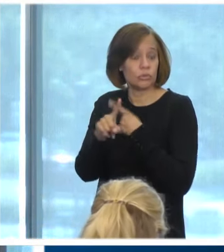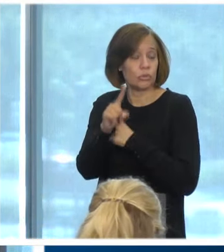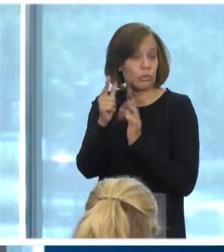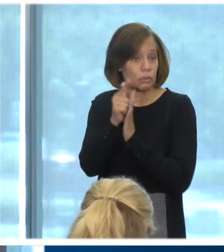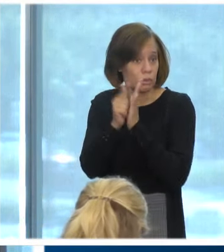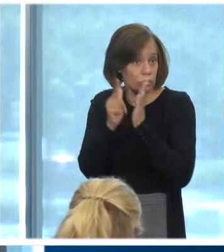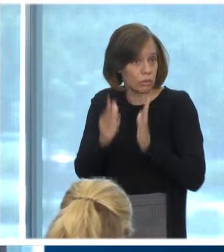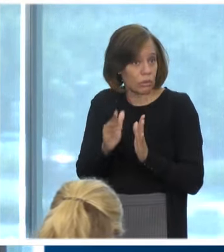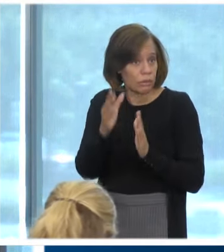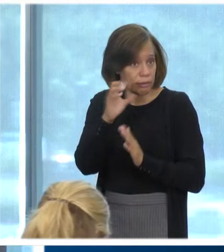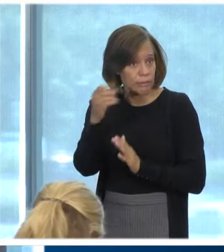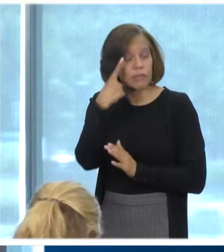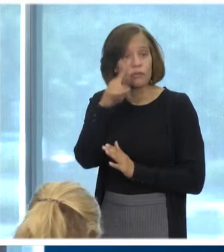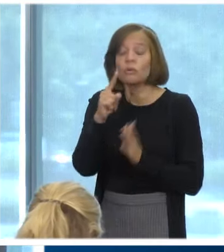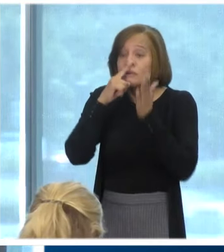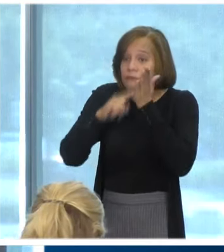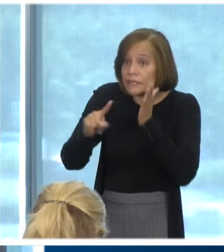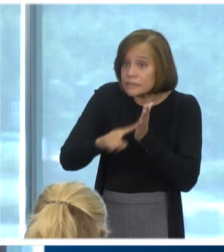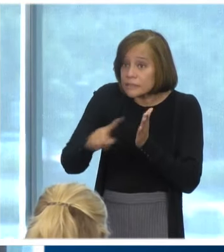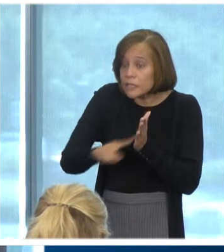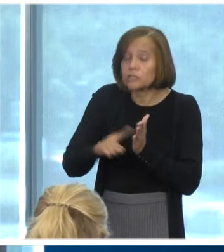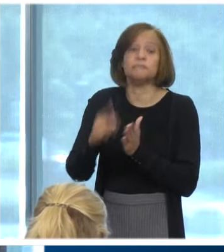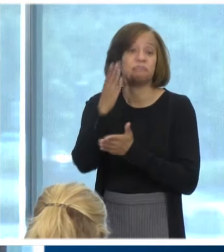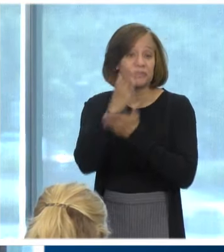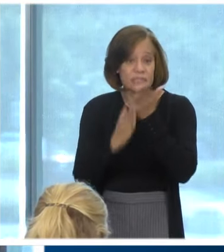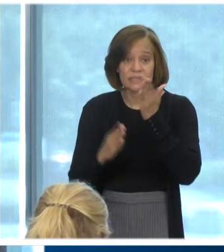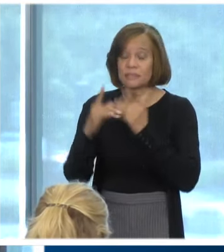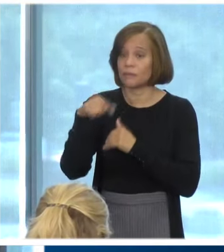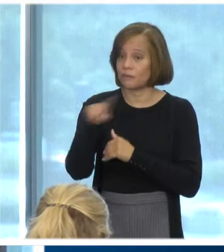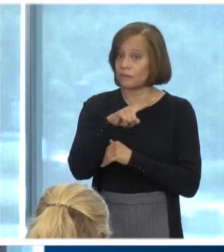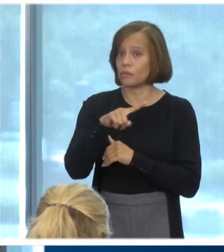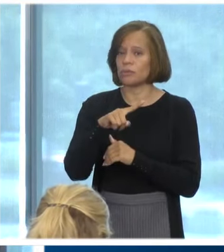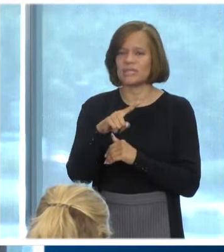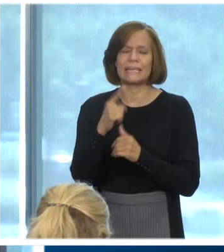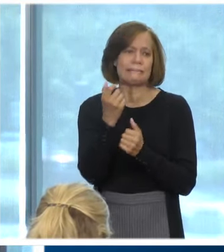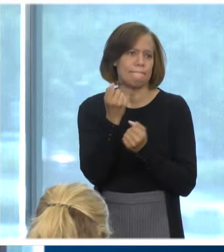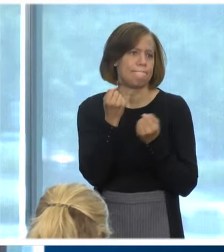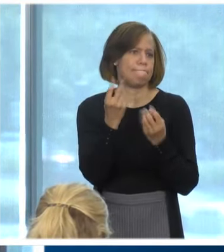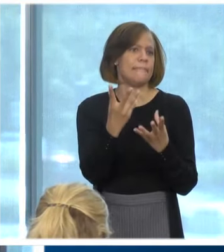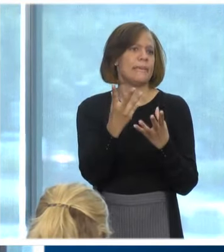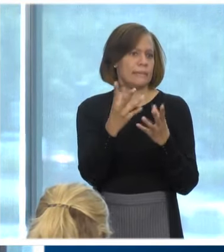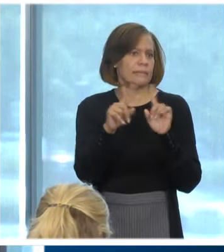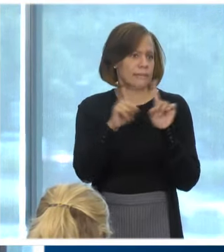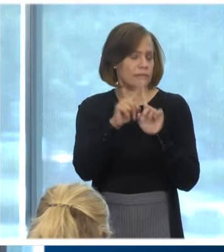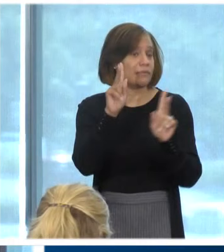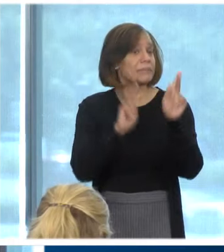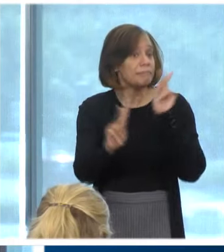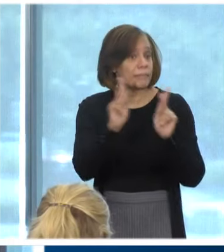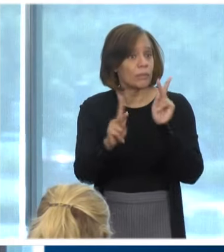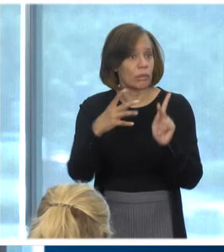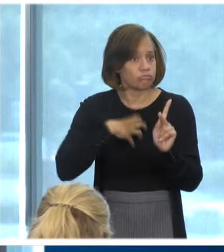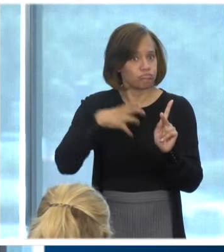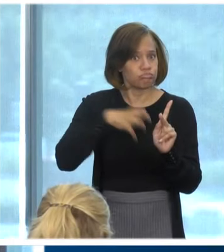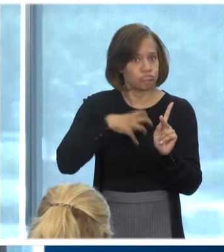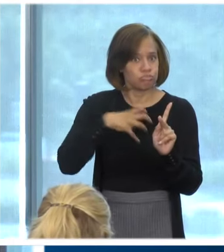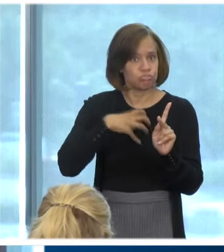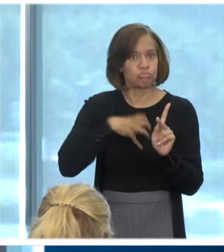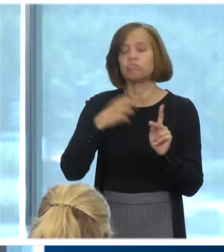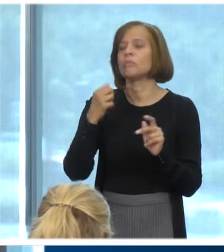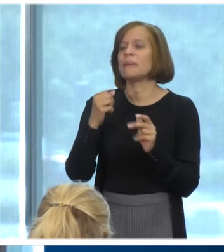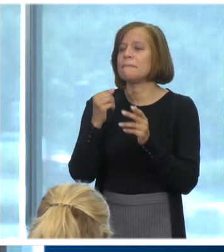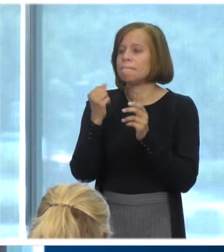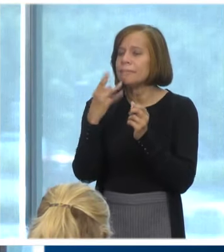BakerHostetler for investigation. Some of those had multiple complainants, multiple allegations, or